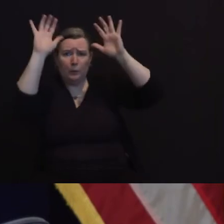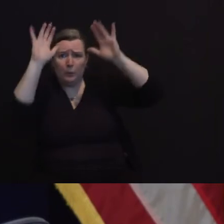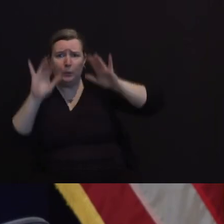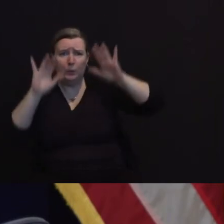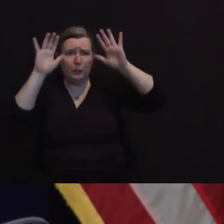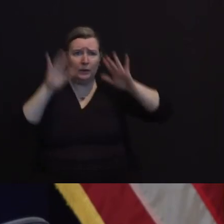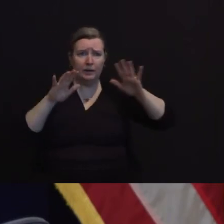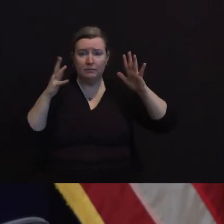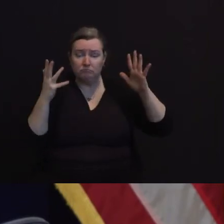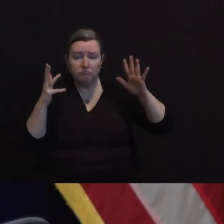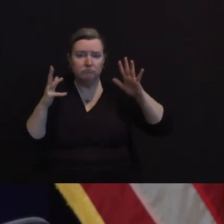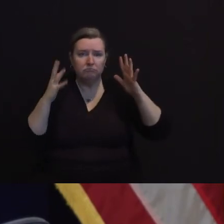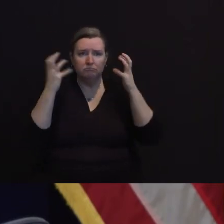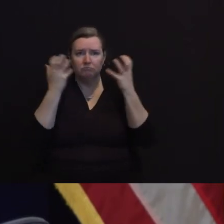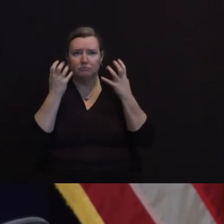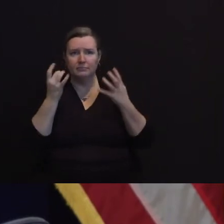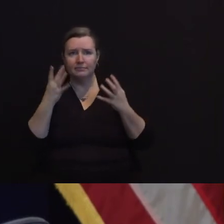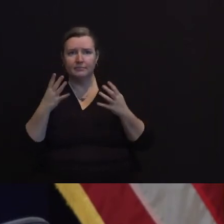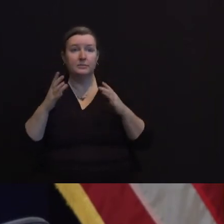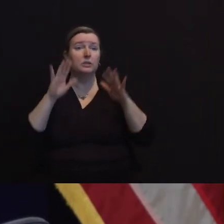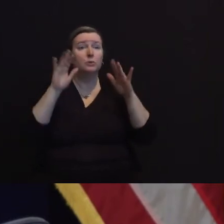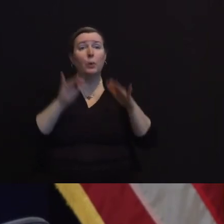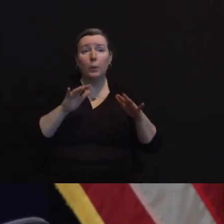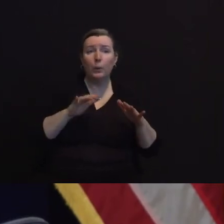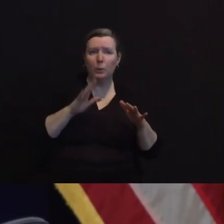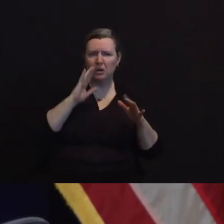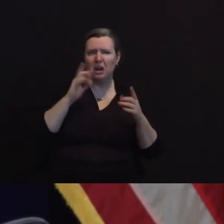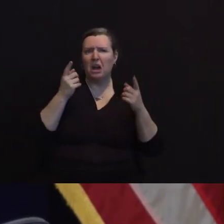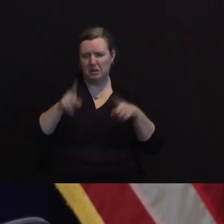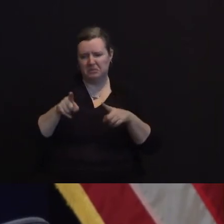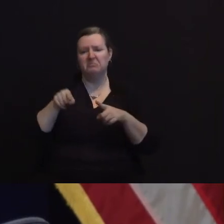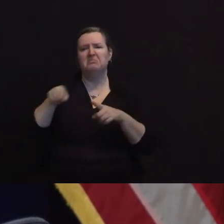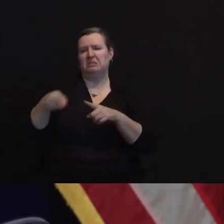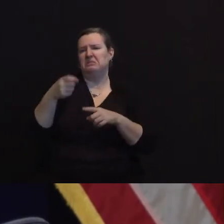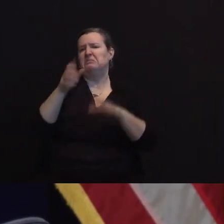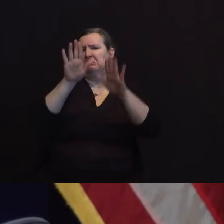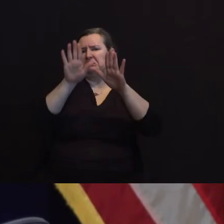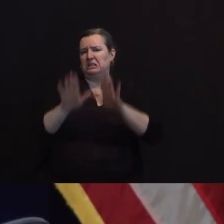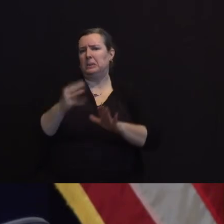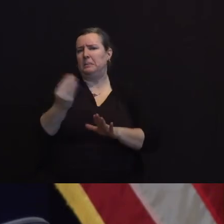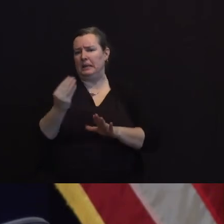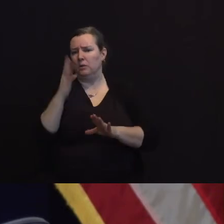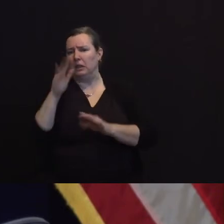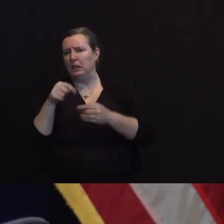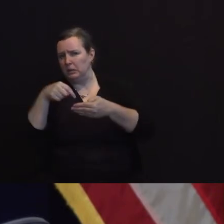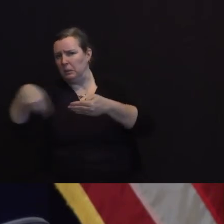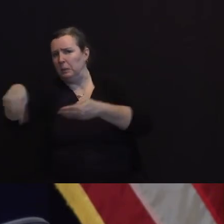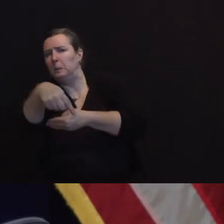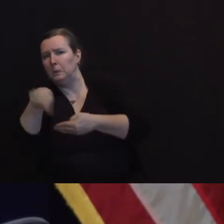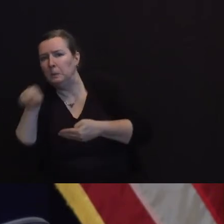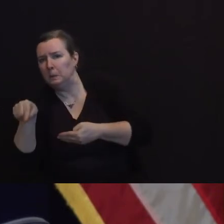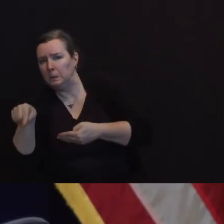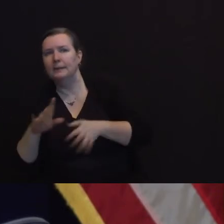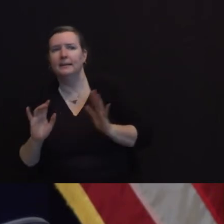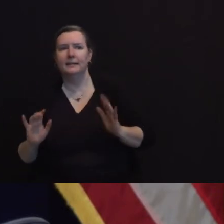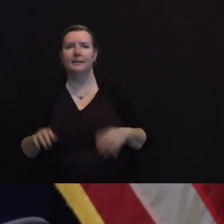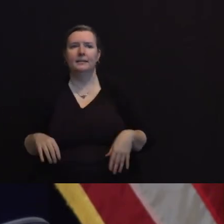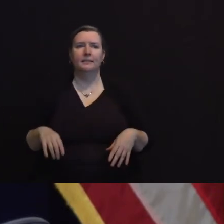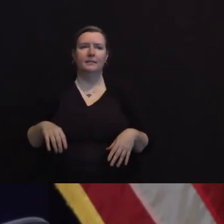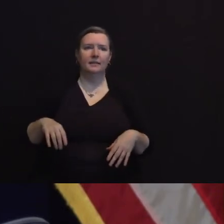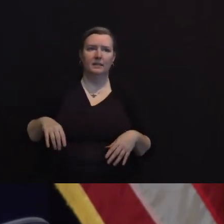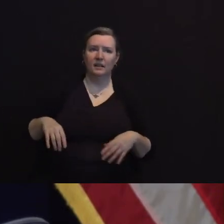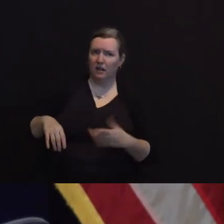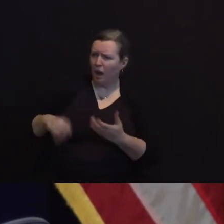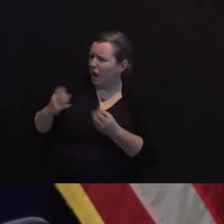Monday snowstorm, which will be another statewide event. What did you get at home? It was about, I would say, an inch of ice and snow up in